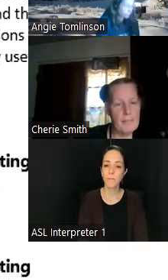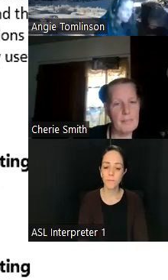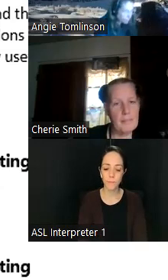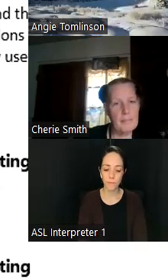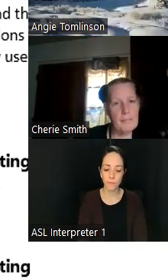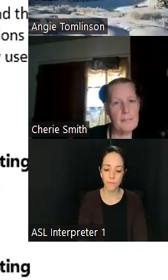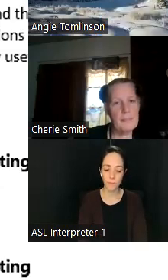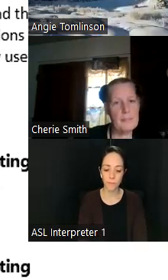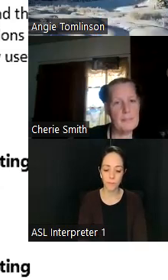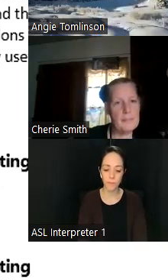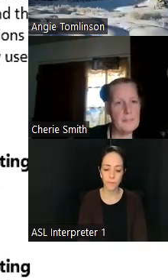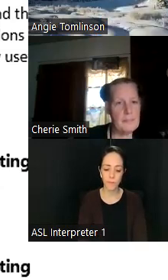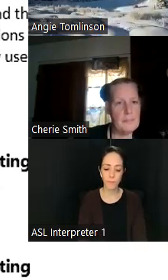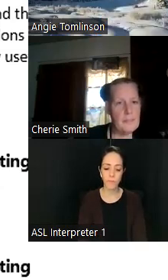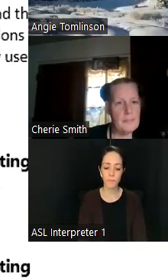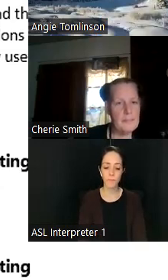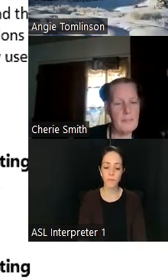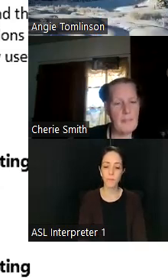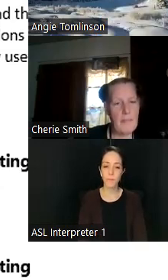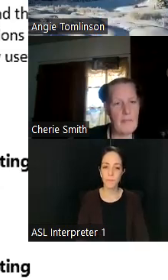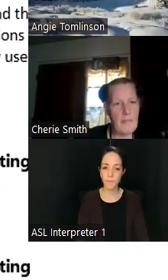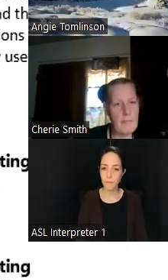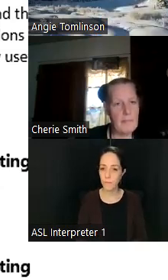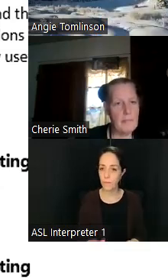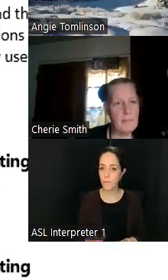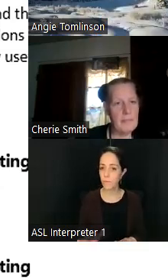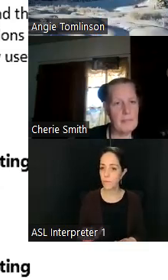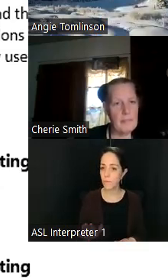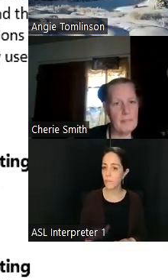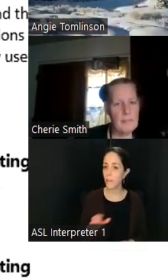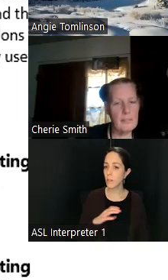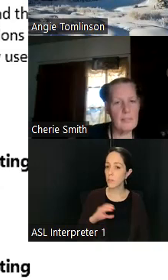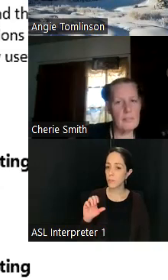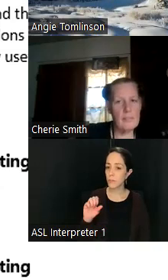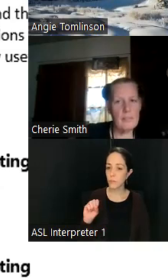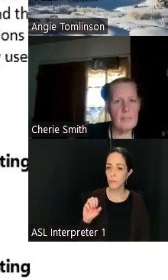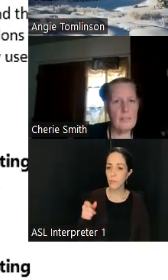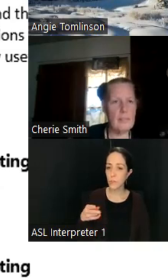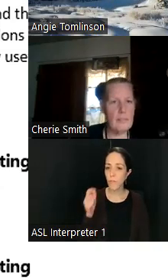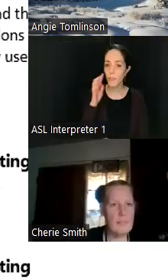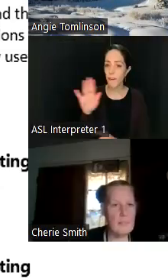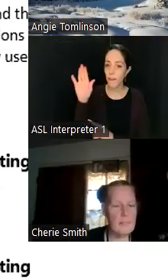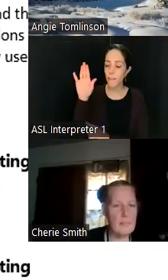I think that Commissioner Sophia had her hand up. Sorry. Commissioner Sophia.